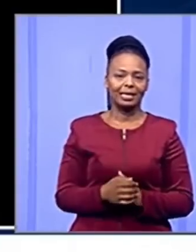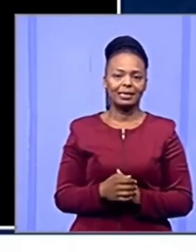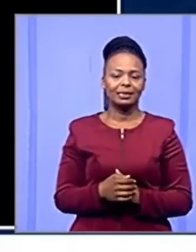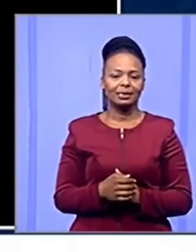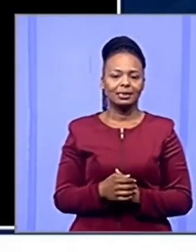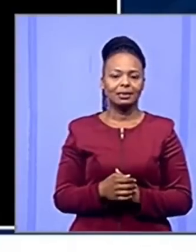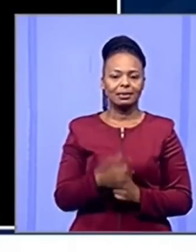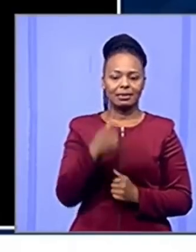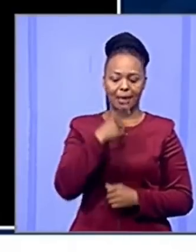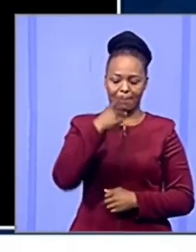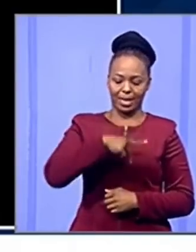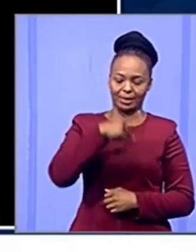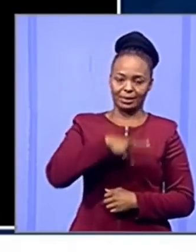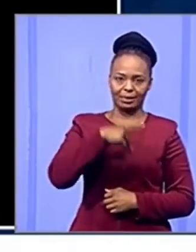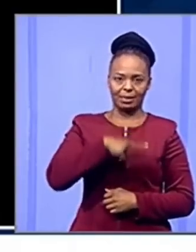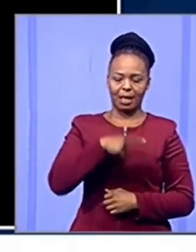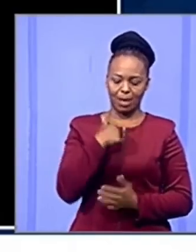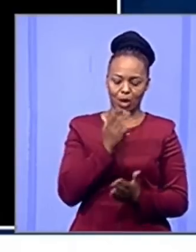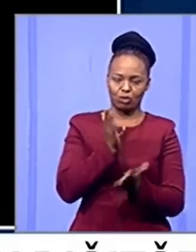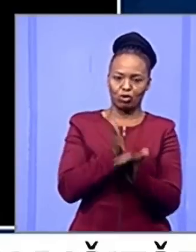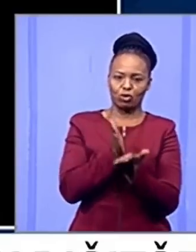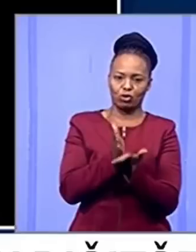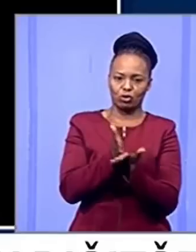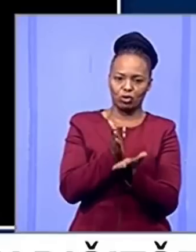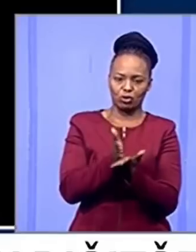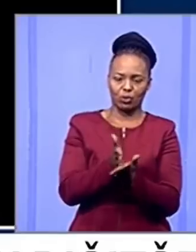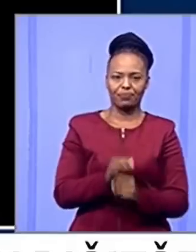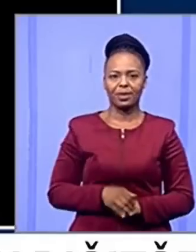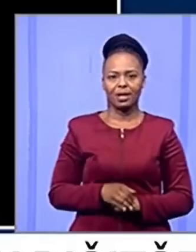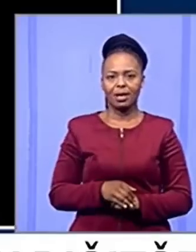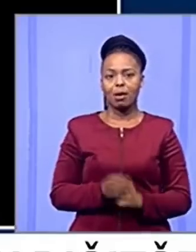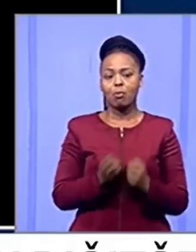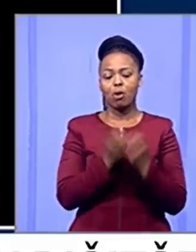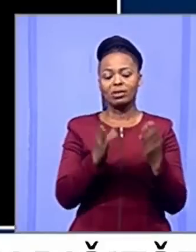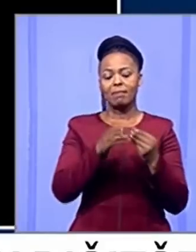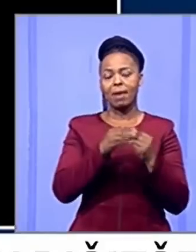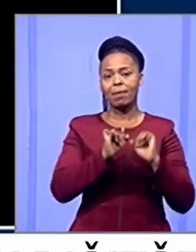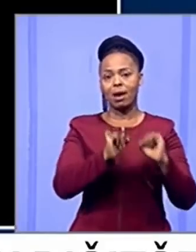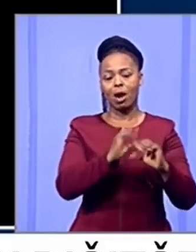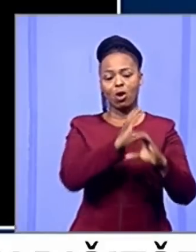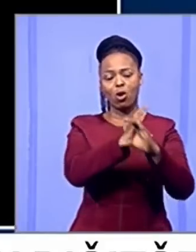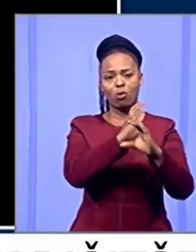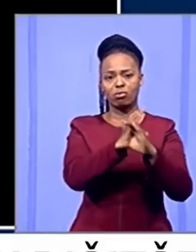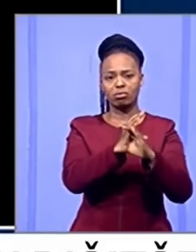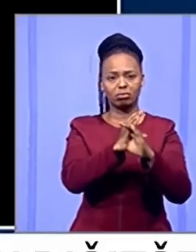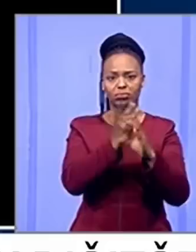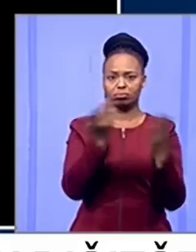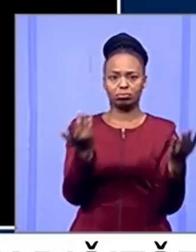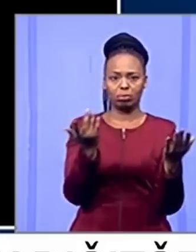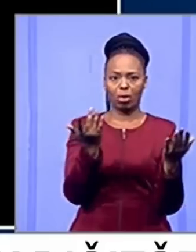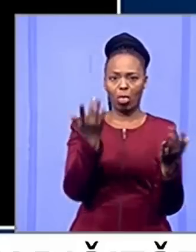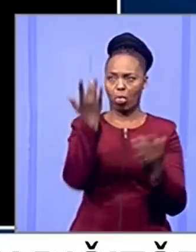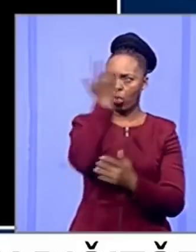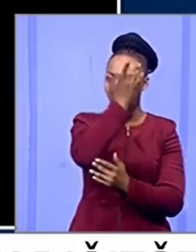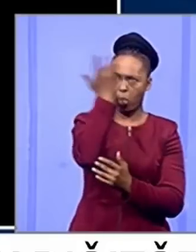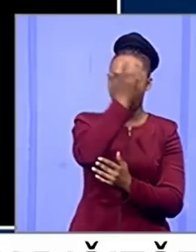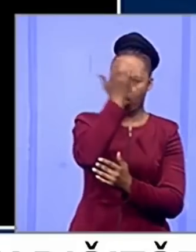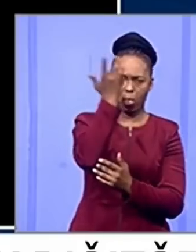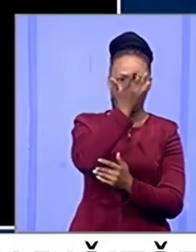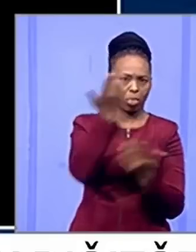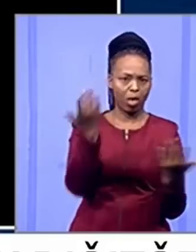I personally, and I'm sure many of the COPE members were not aware that COPE was